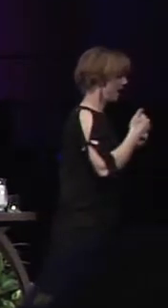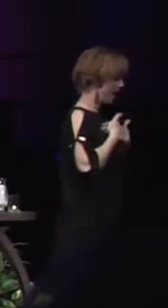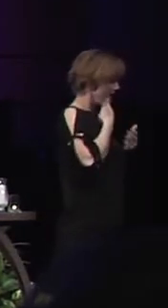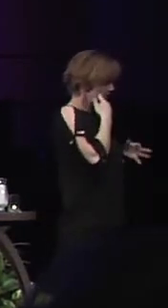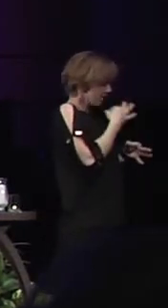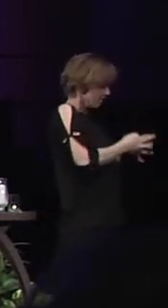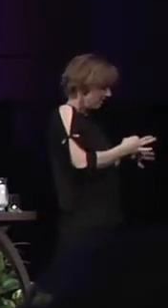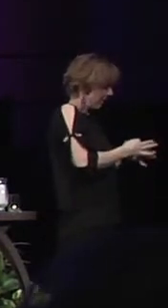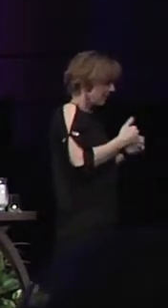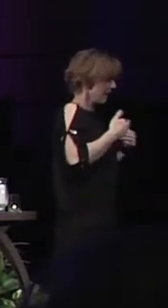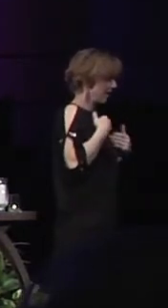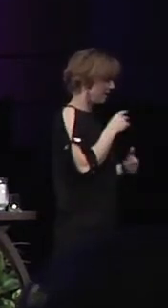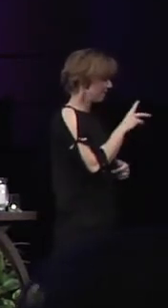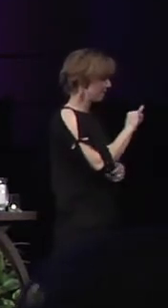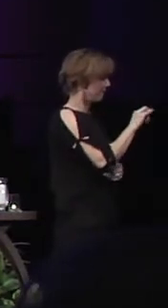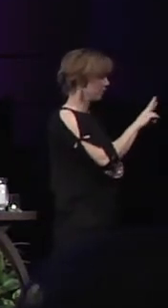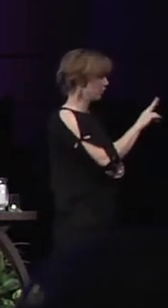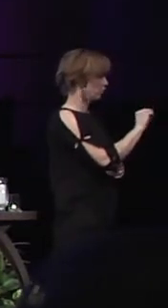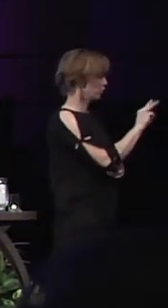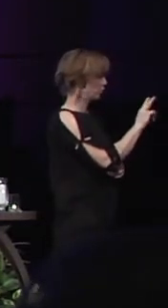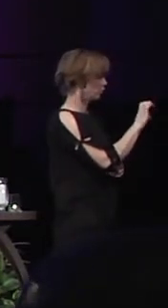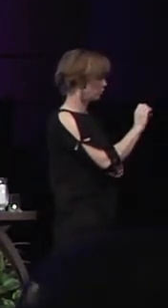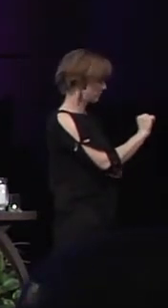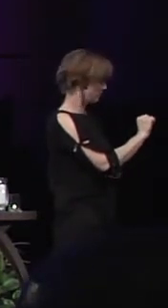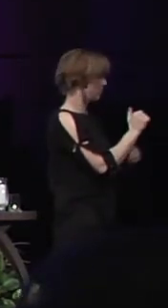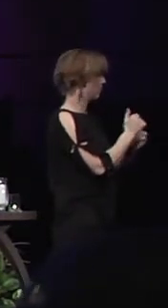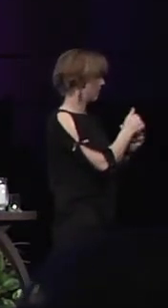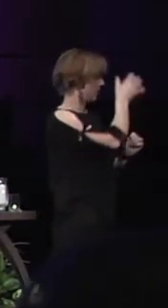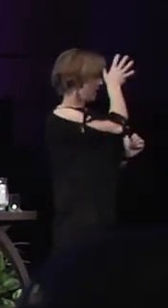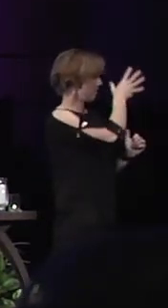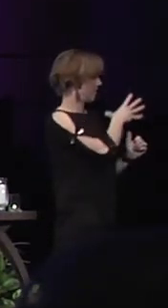the virtues of Emmanuel, of God